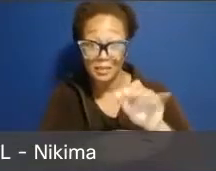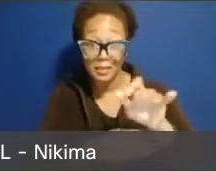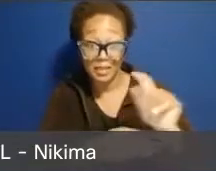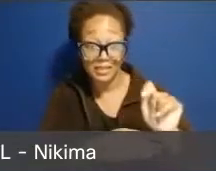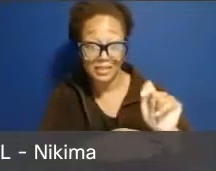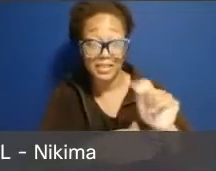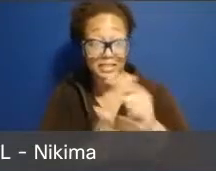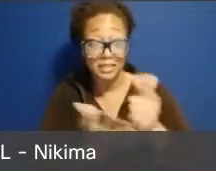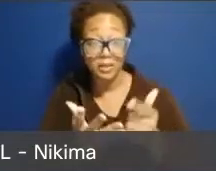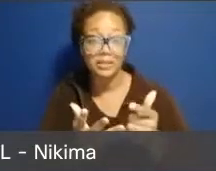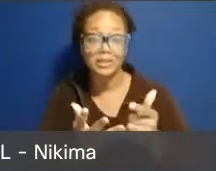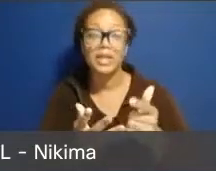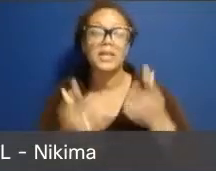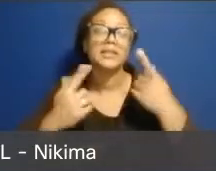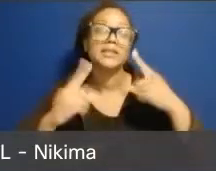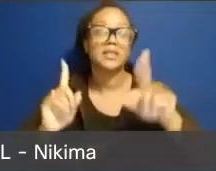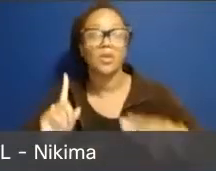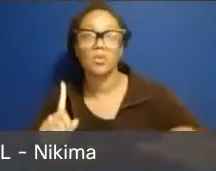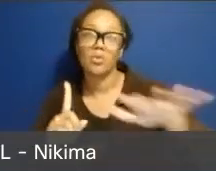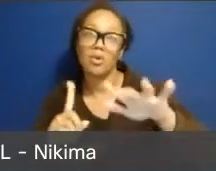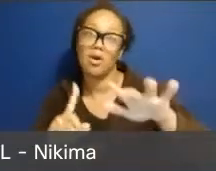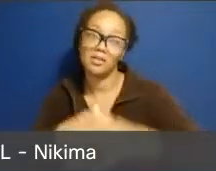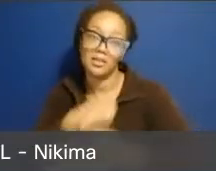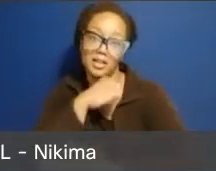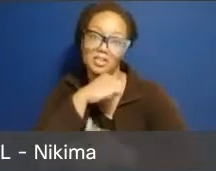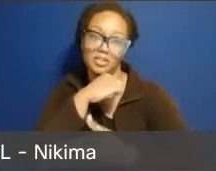the nation.